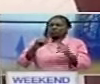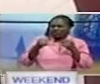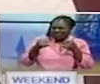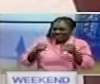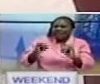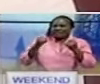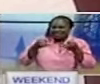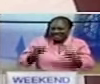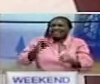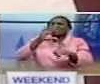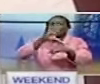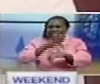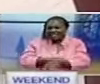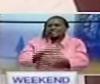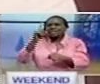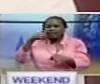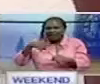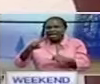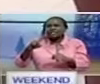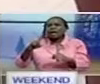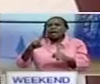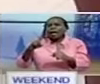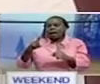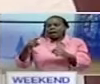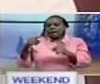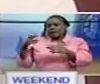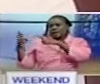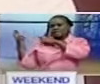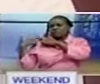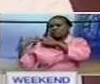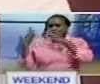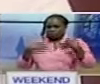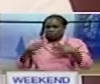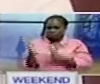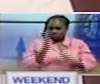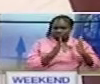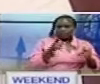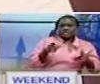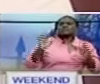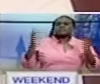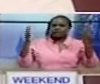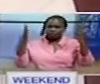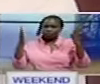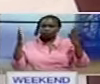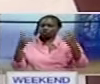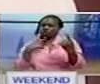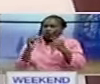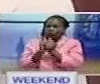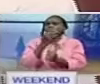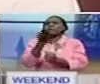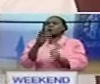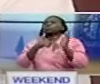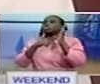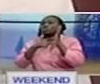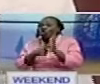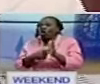try and get the people who are organizing those events. Talk with them, show